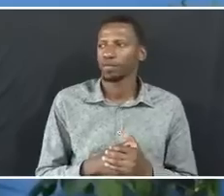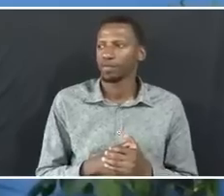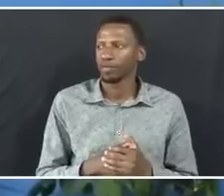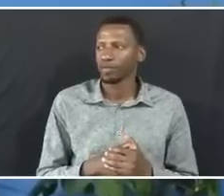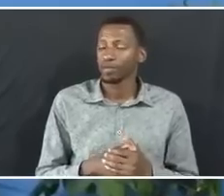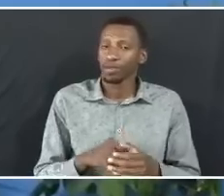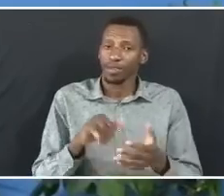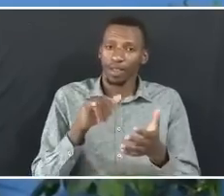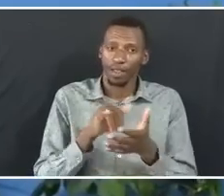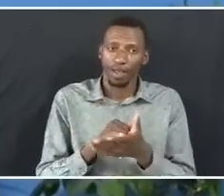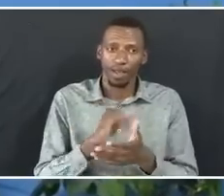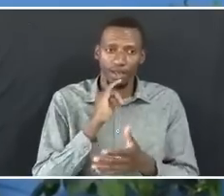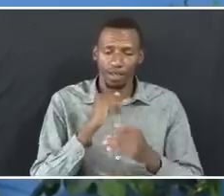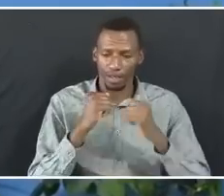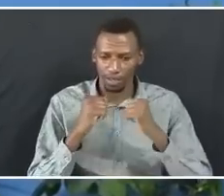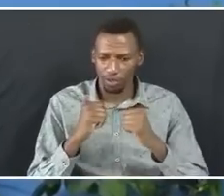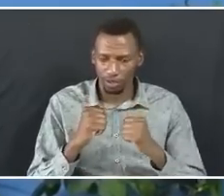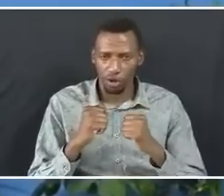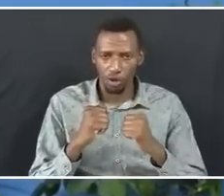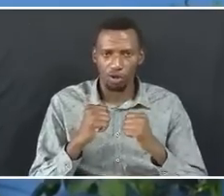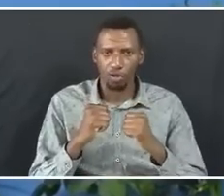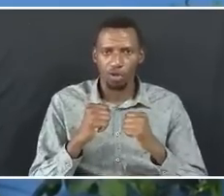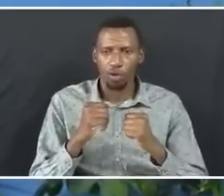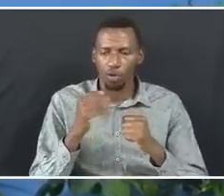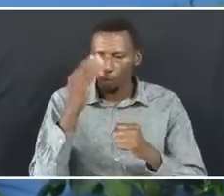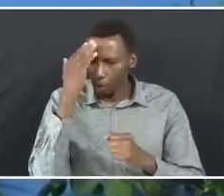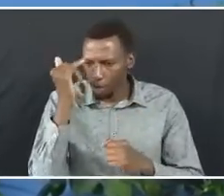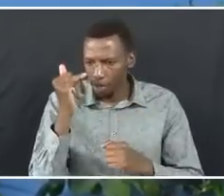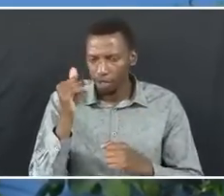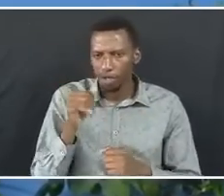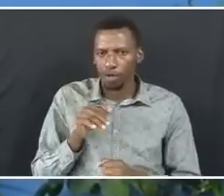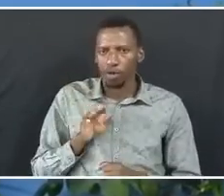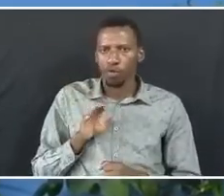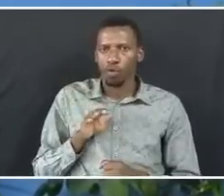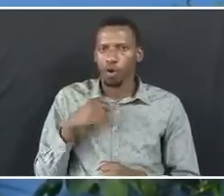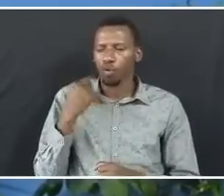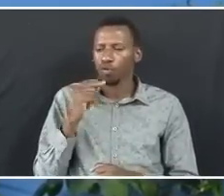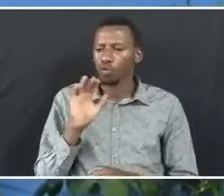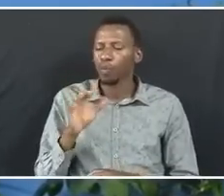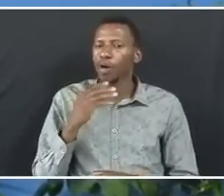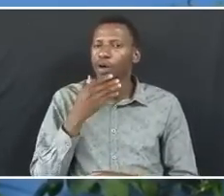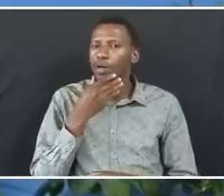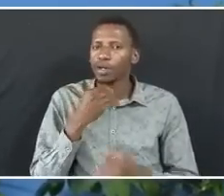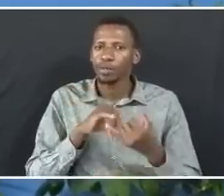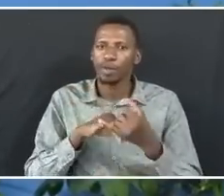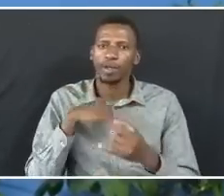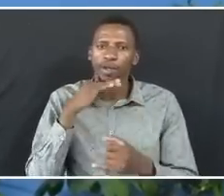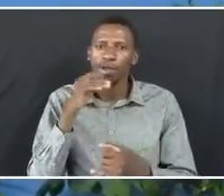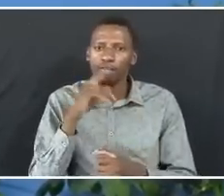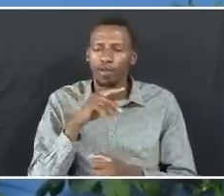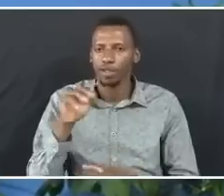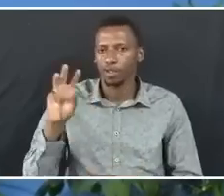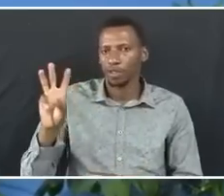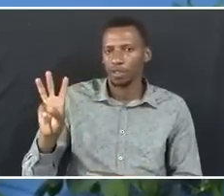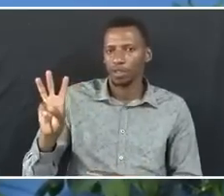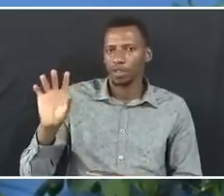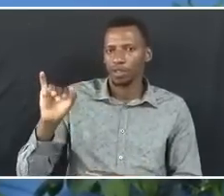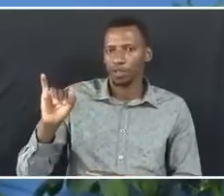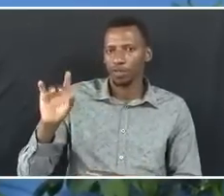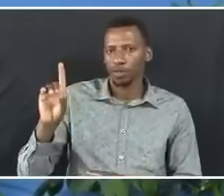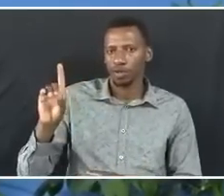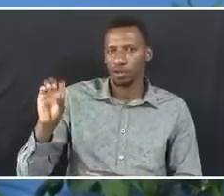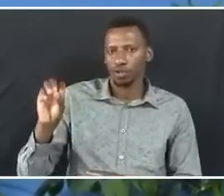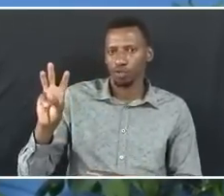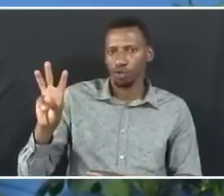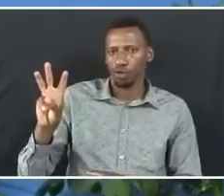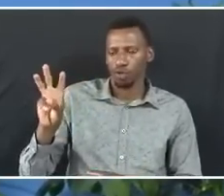And that is the strength behind widowhood. Is a strength behind what? Widowhood. That a woman